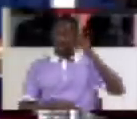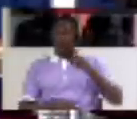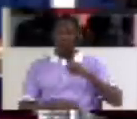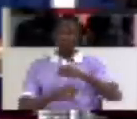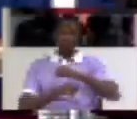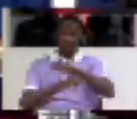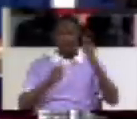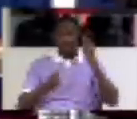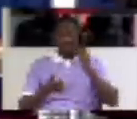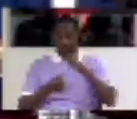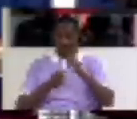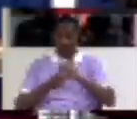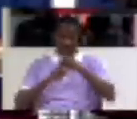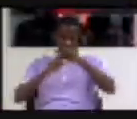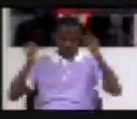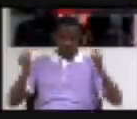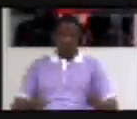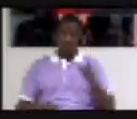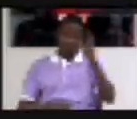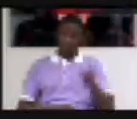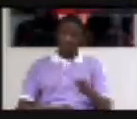He was the political desk officer.